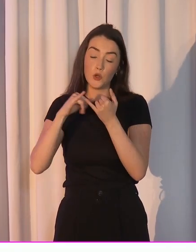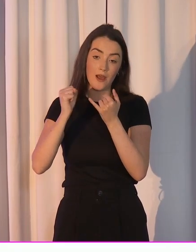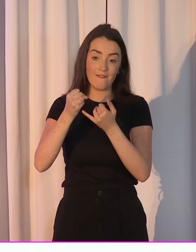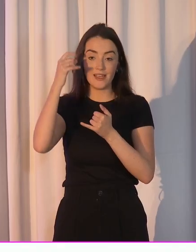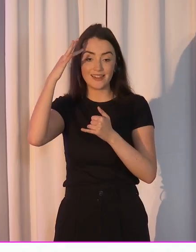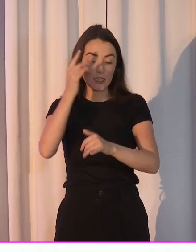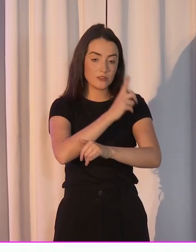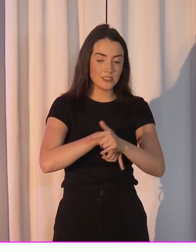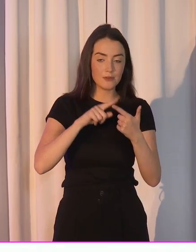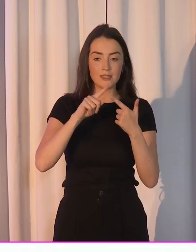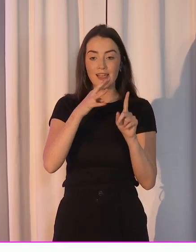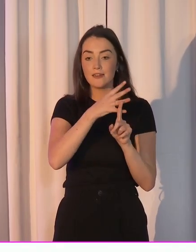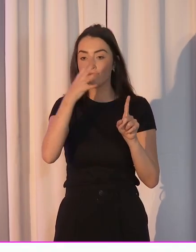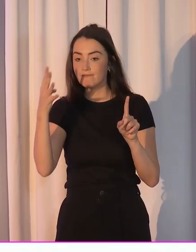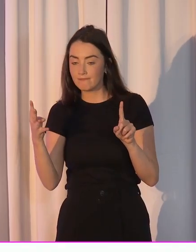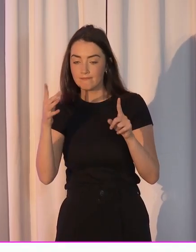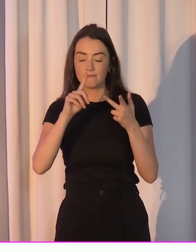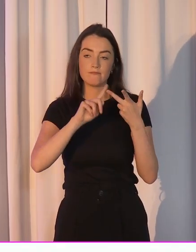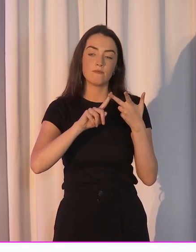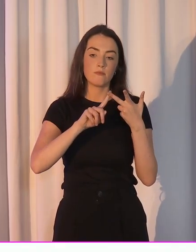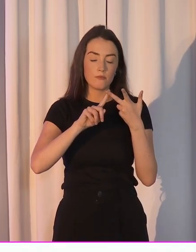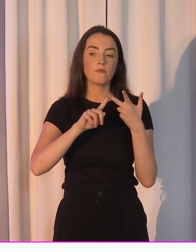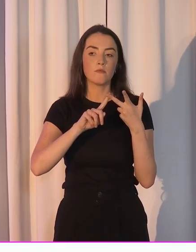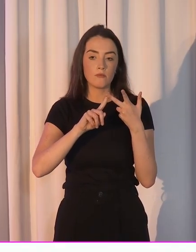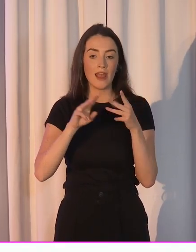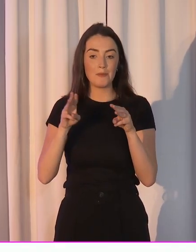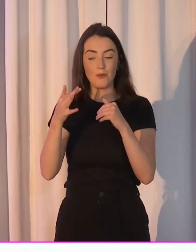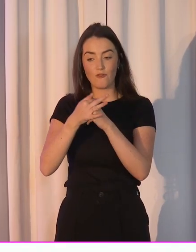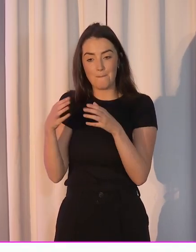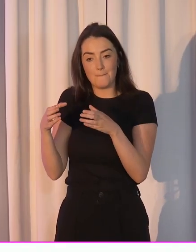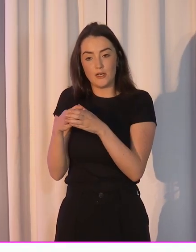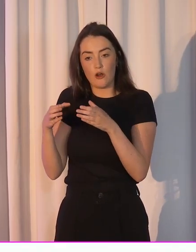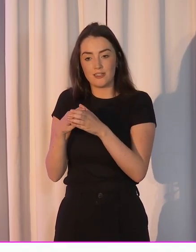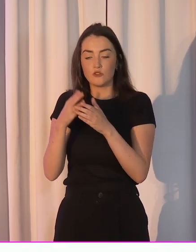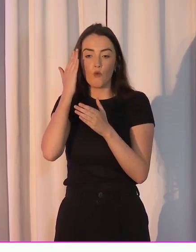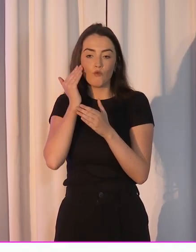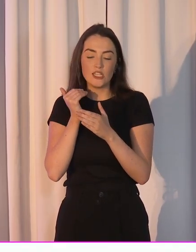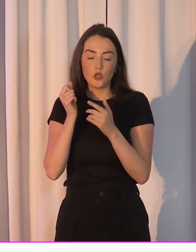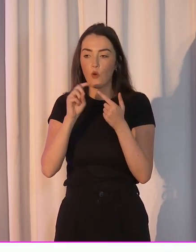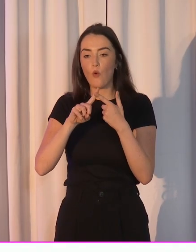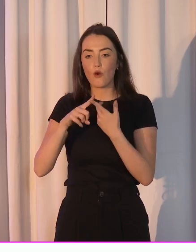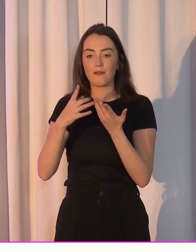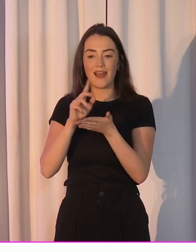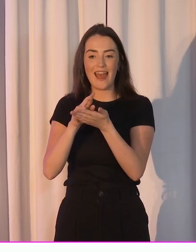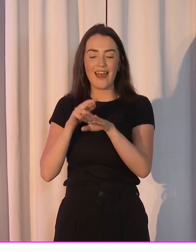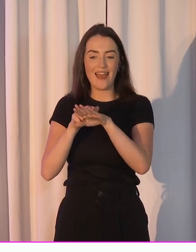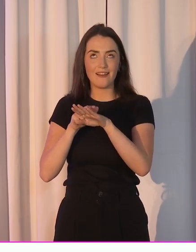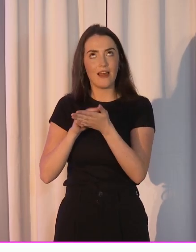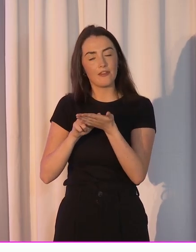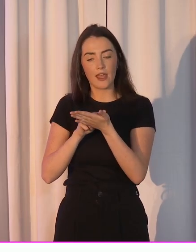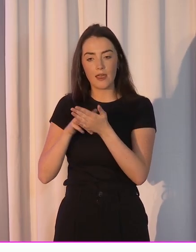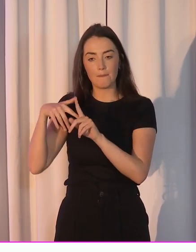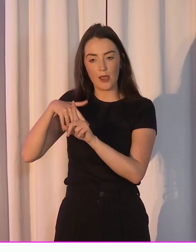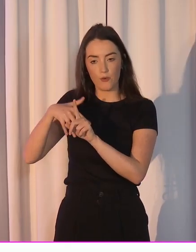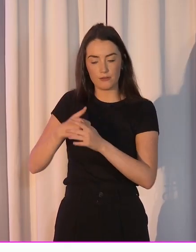disabilities, LGBTQI+ individuals, and those from minoritised racial or ethnic backgrounds. Recognising